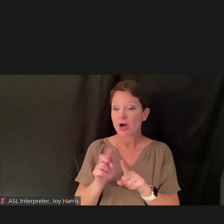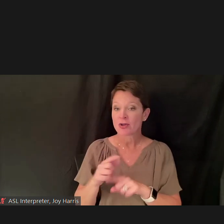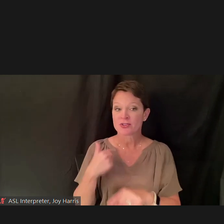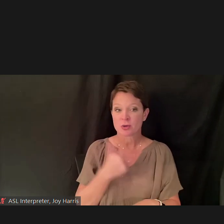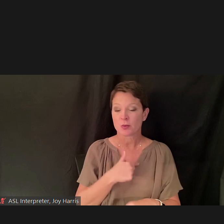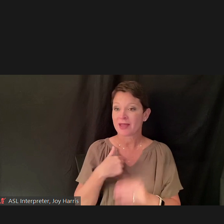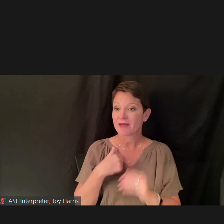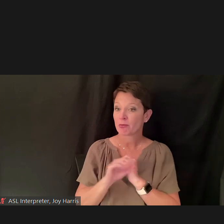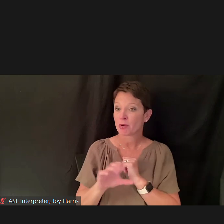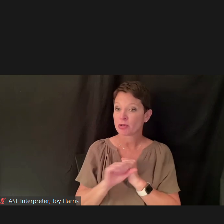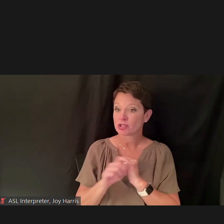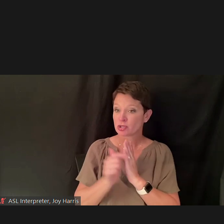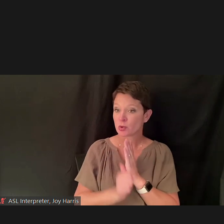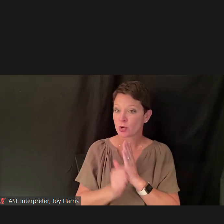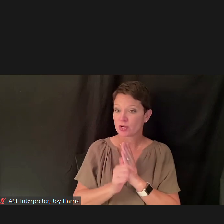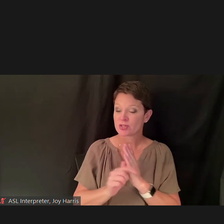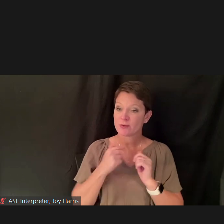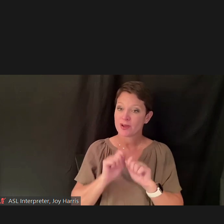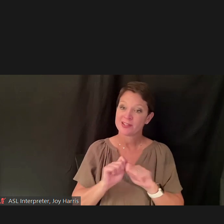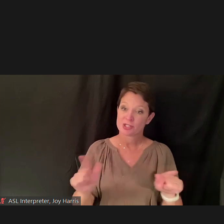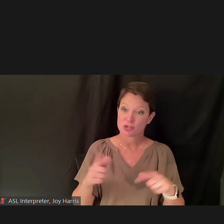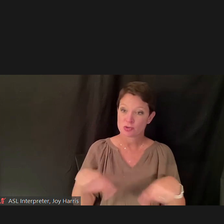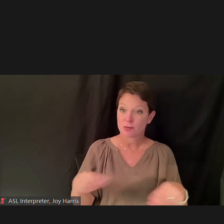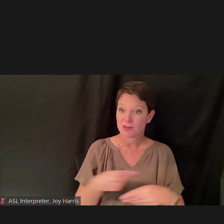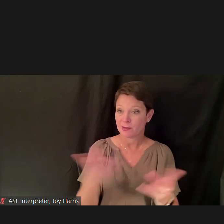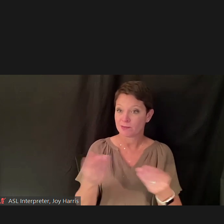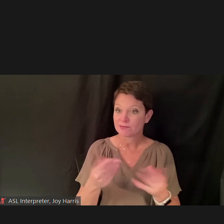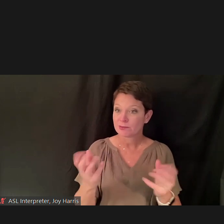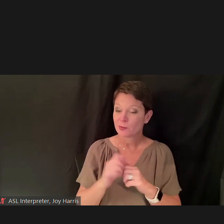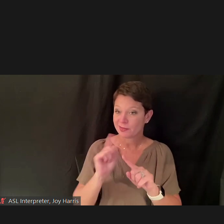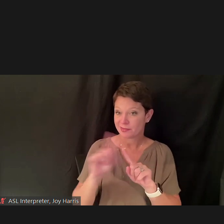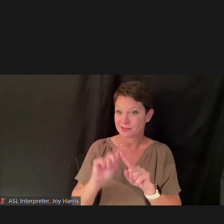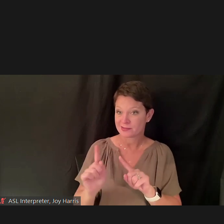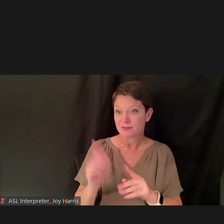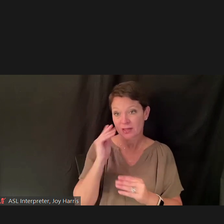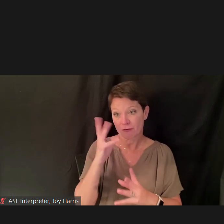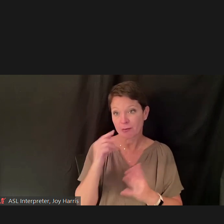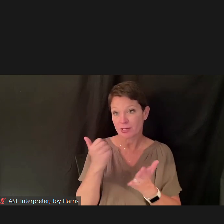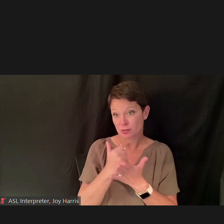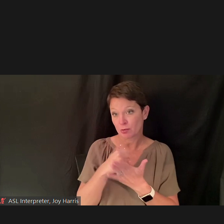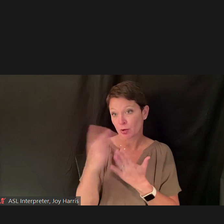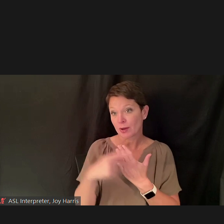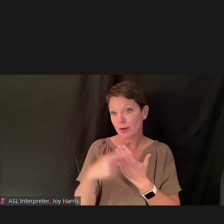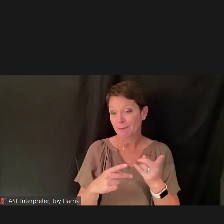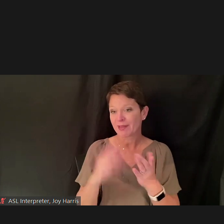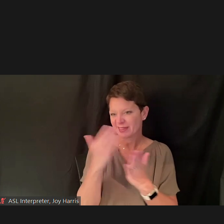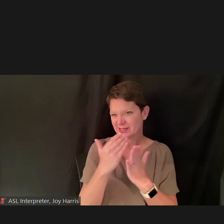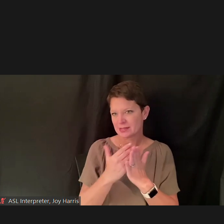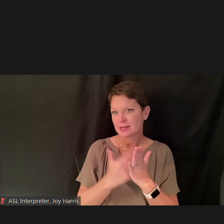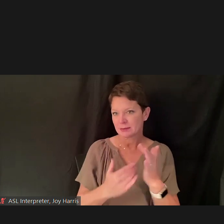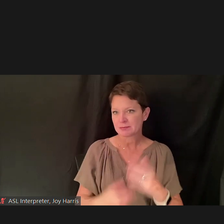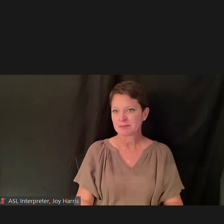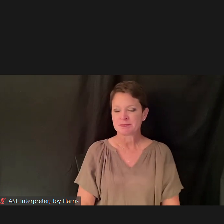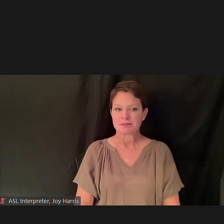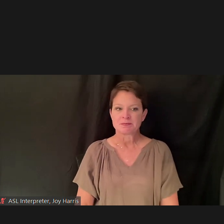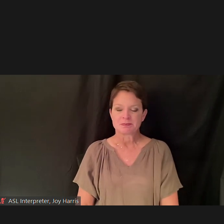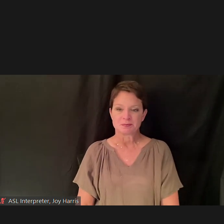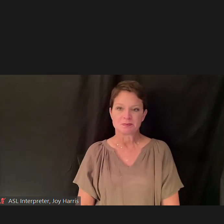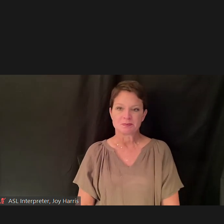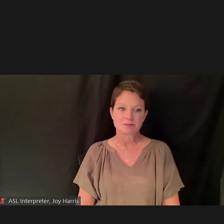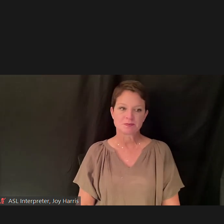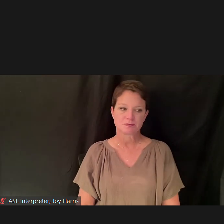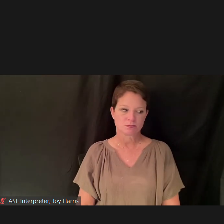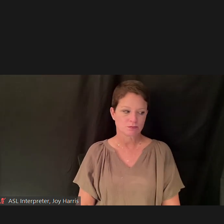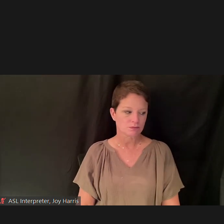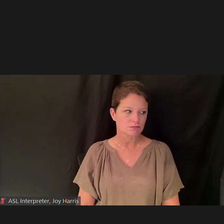de luz brochures o if de you'd algún like to otro integrate servicio them with público. all of these utility assistance programs Y that hay I shared on ayuda the para screen. todos estos